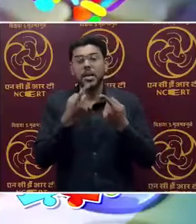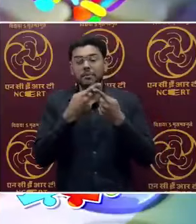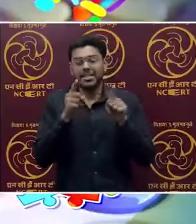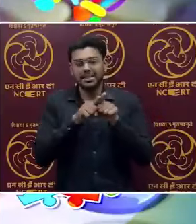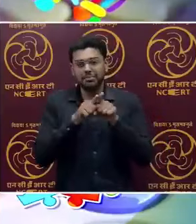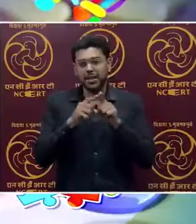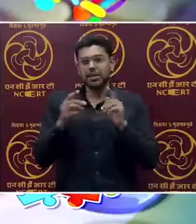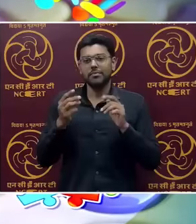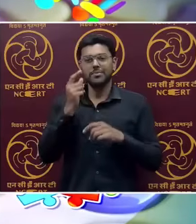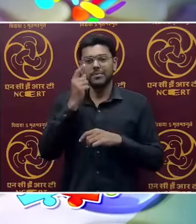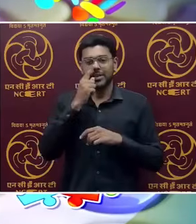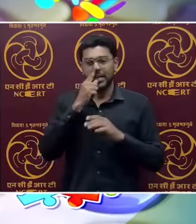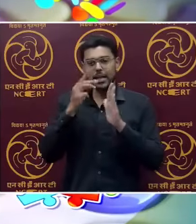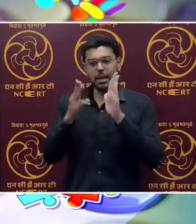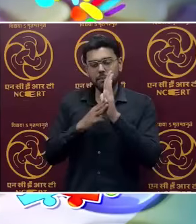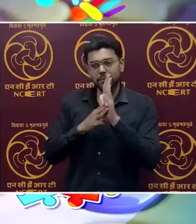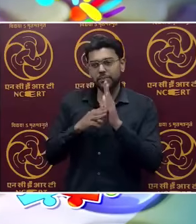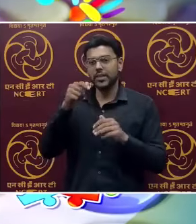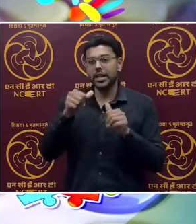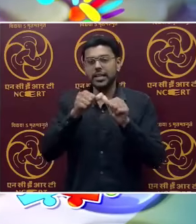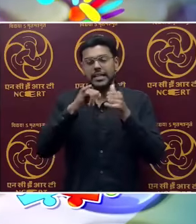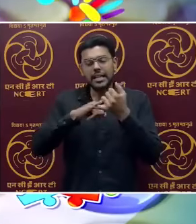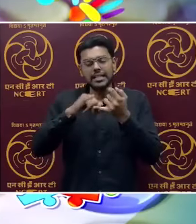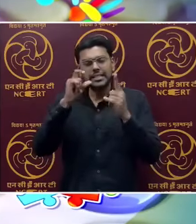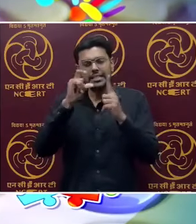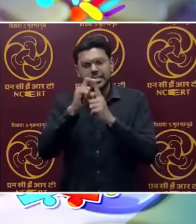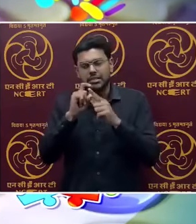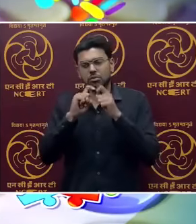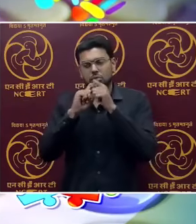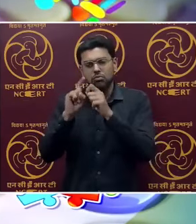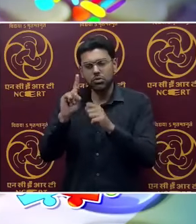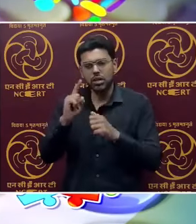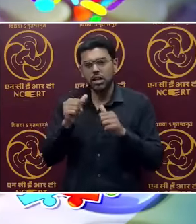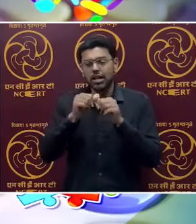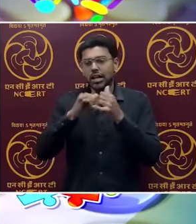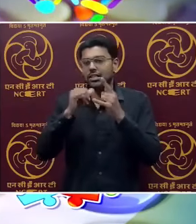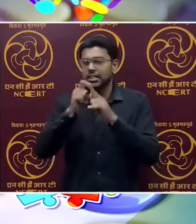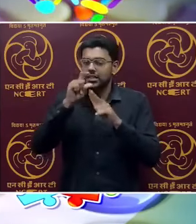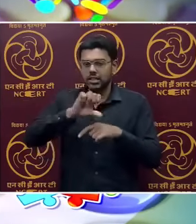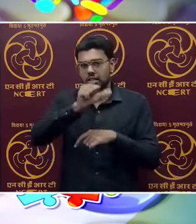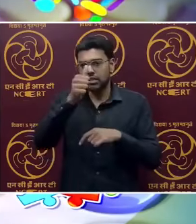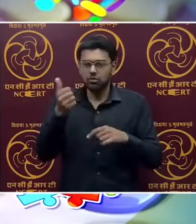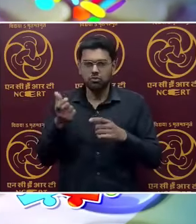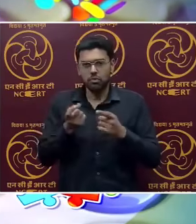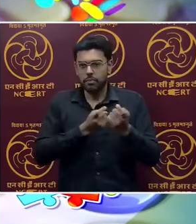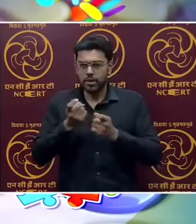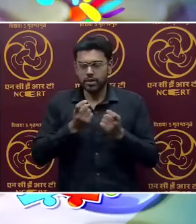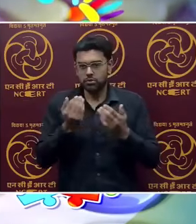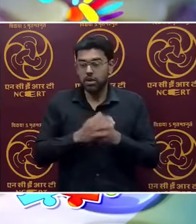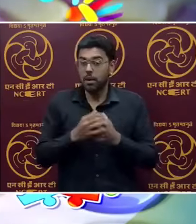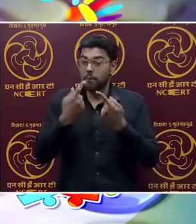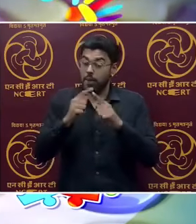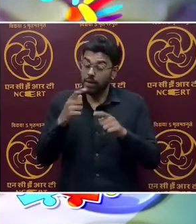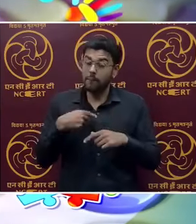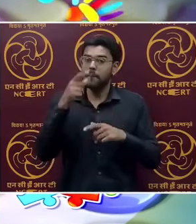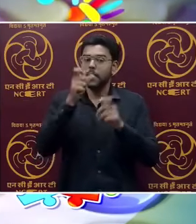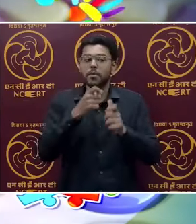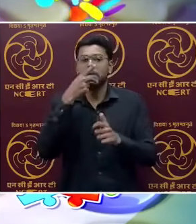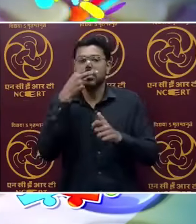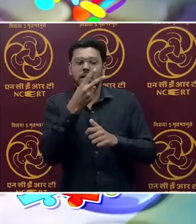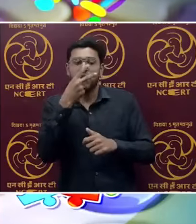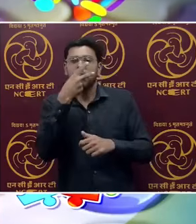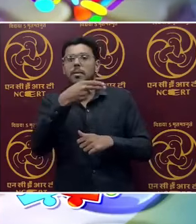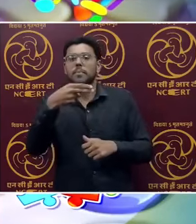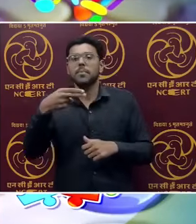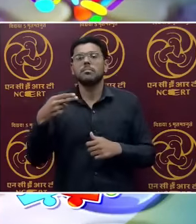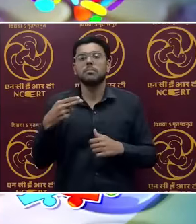you that ASD or autism spectrum disorder, it's a condition which can be successfully managed, yet we label people. Do you